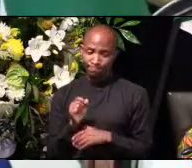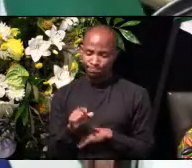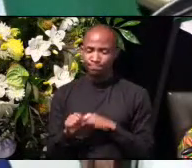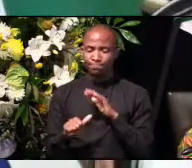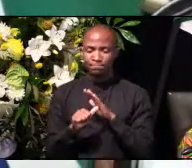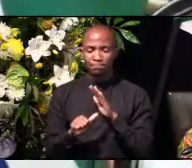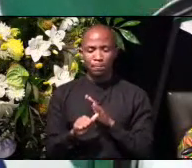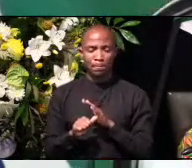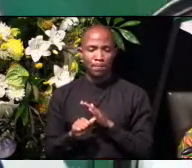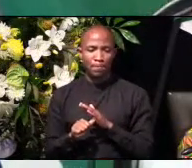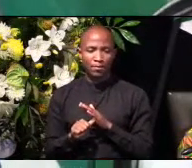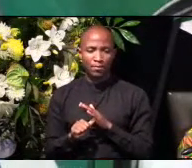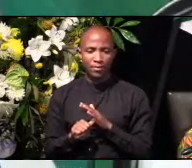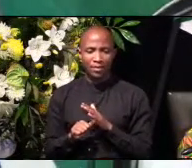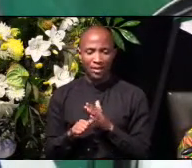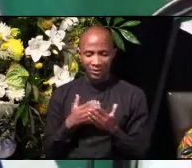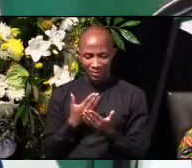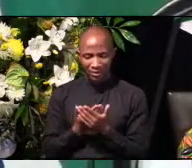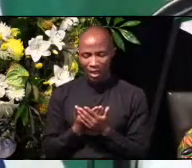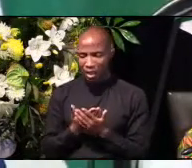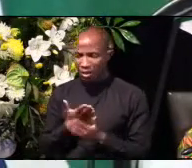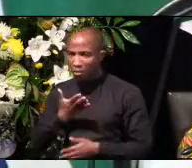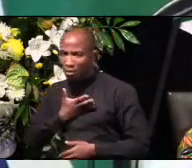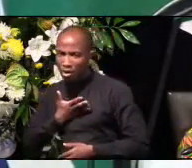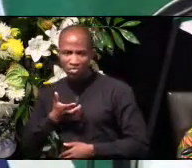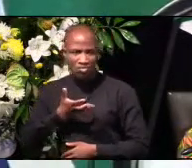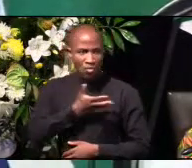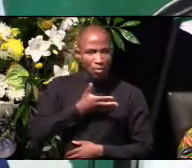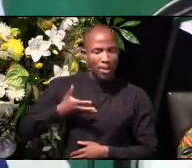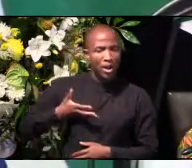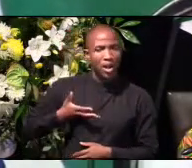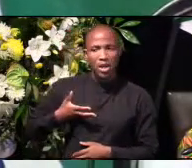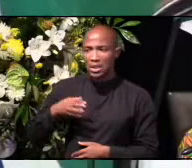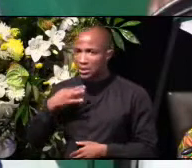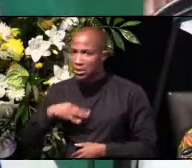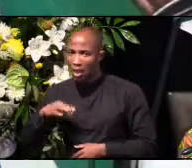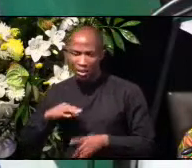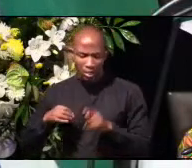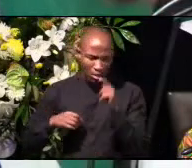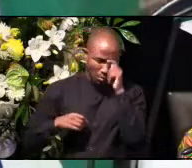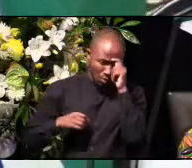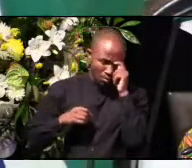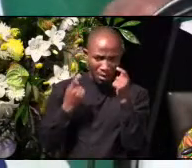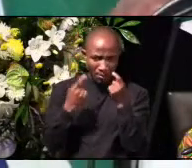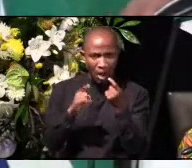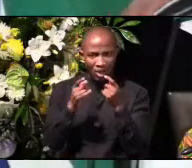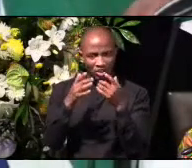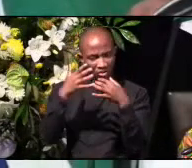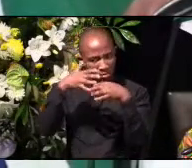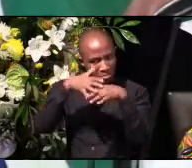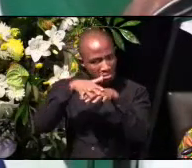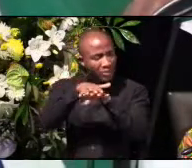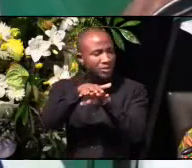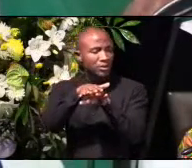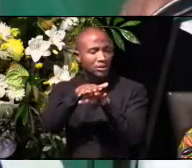even when we say gender makes it should be inclusion